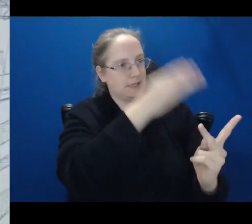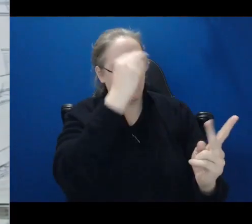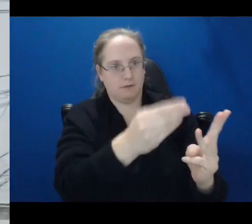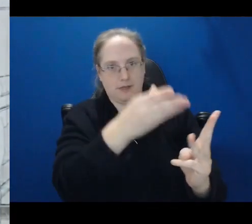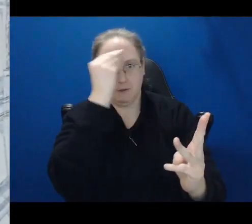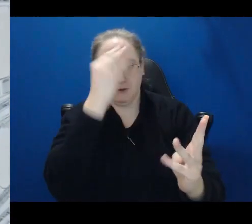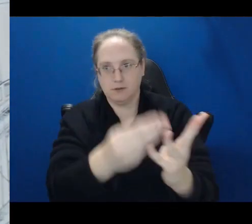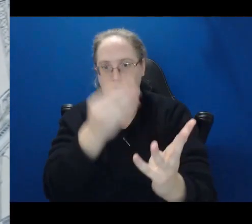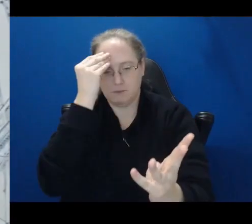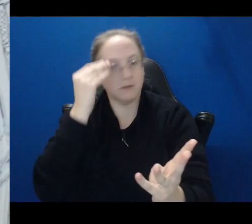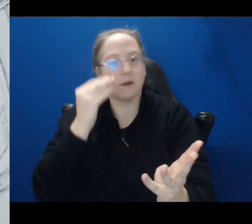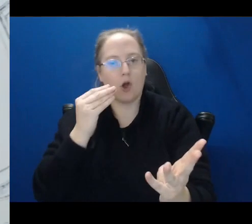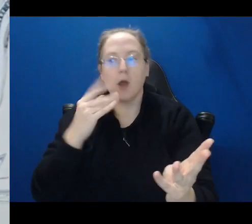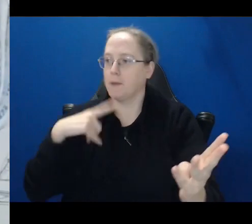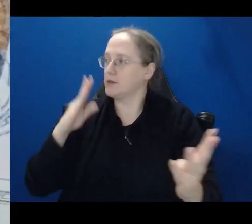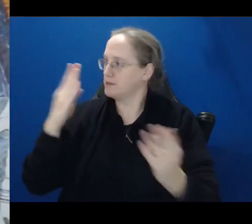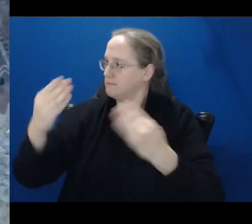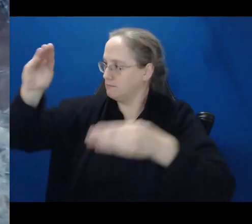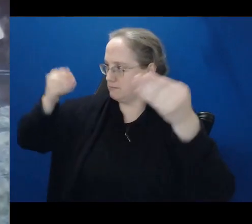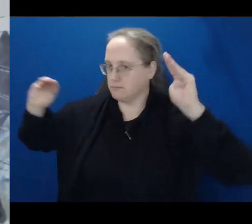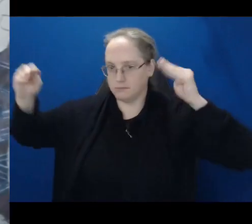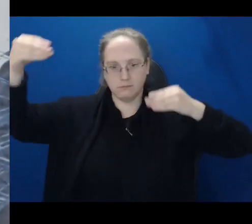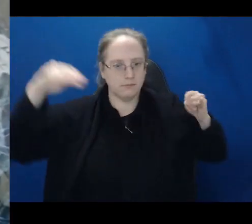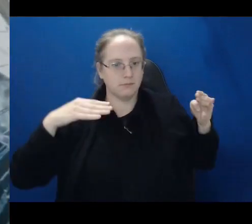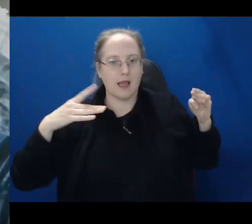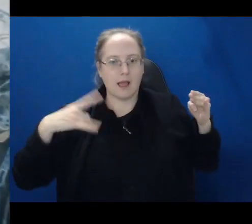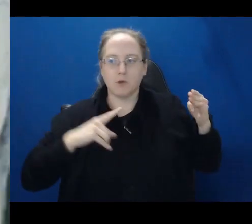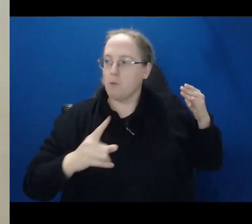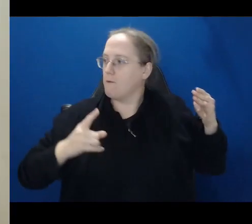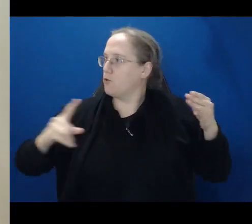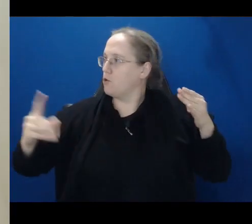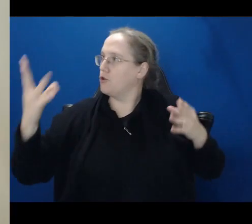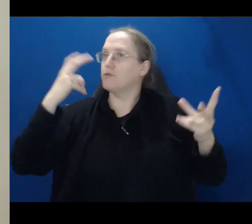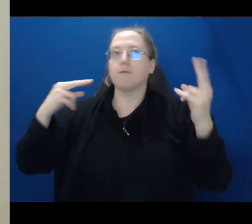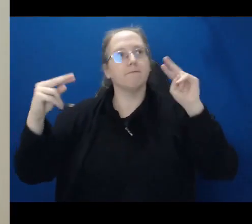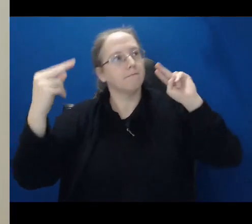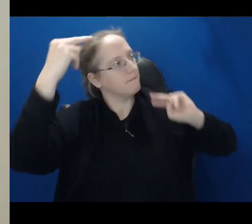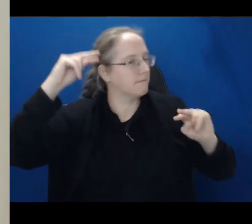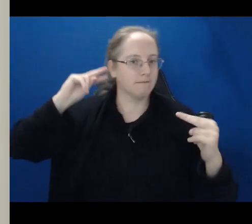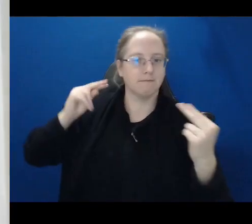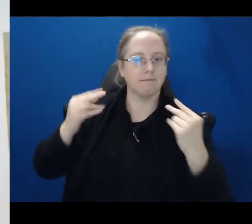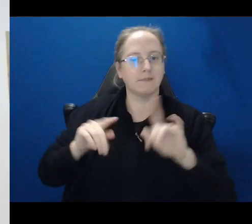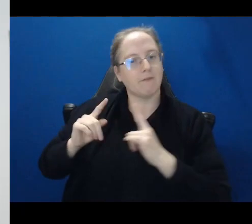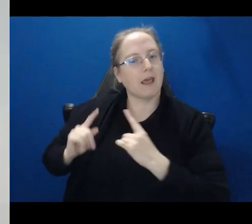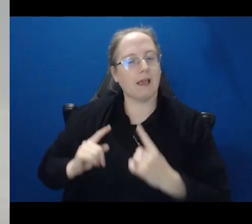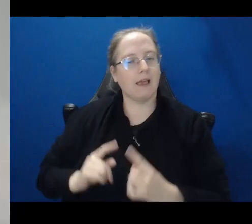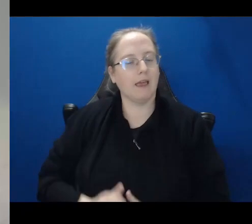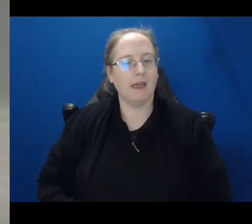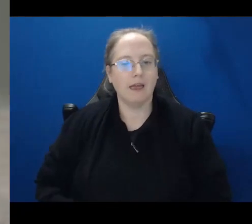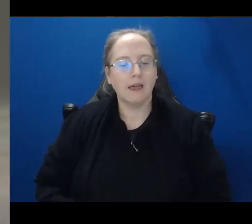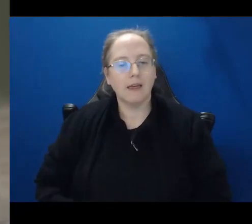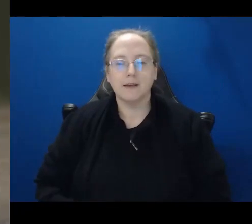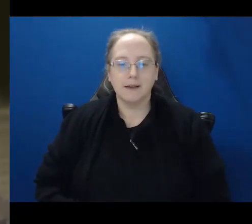Yeah, yeah. Well, I guess in that respect, I'd also like to ask, you know, how the